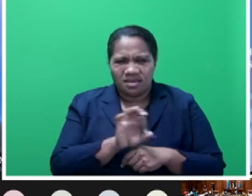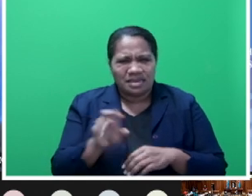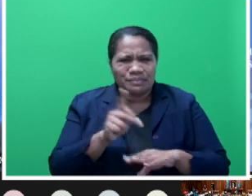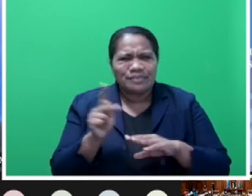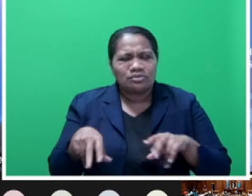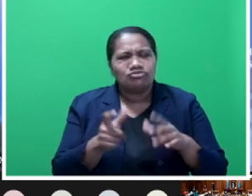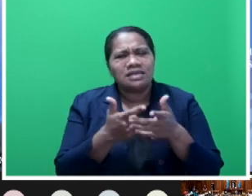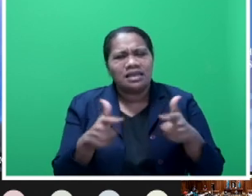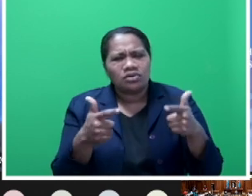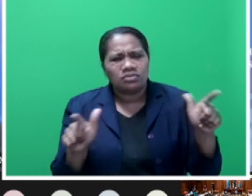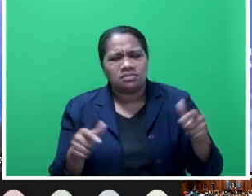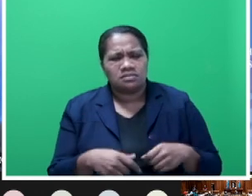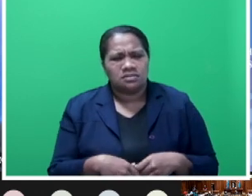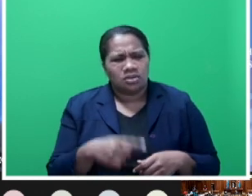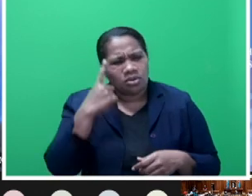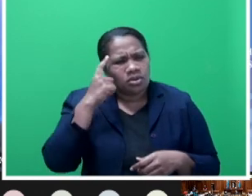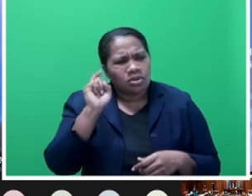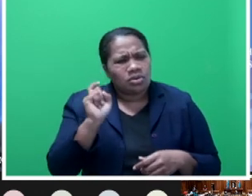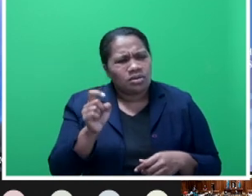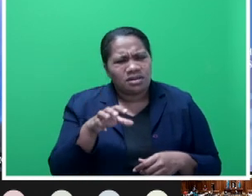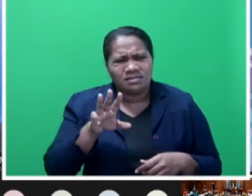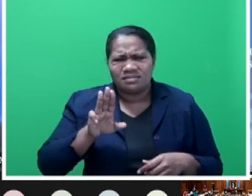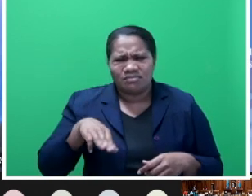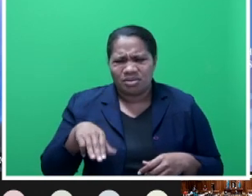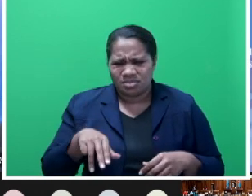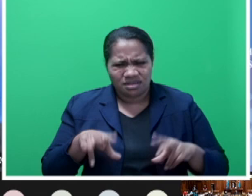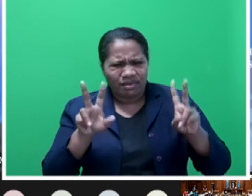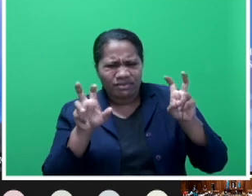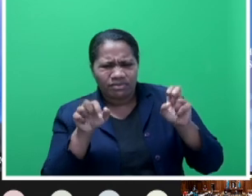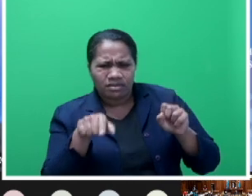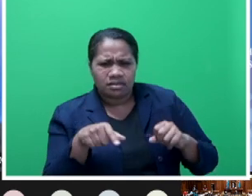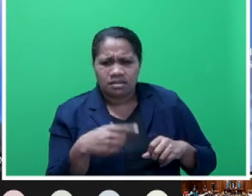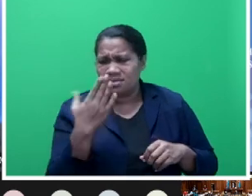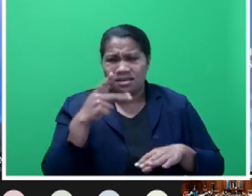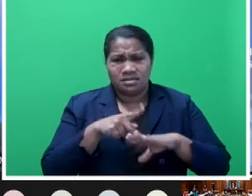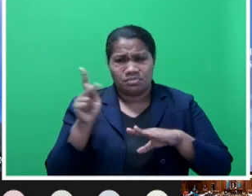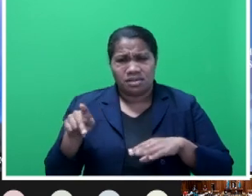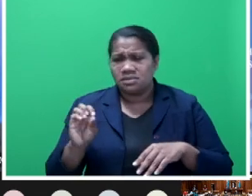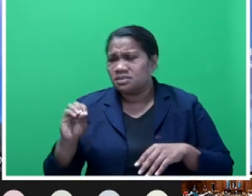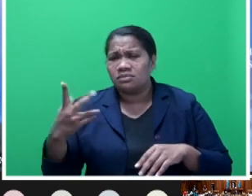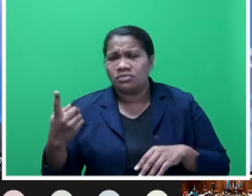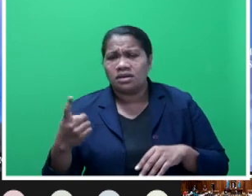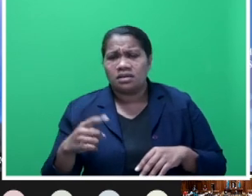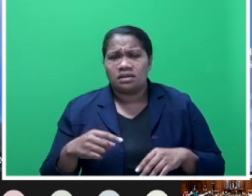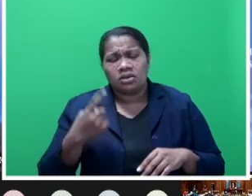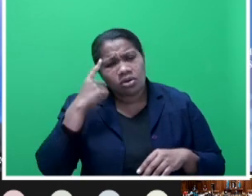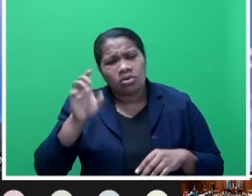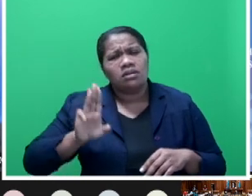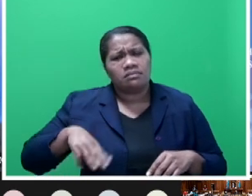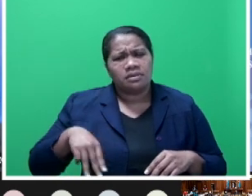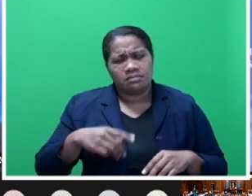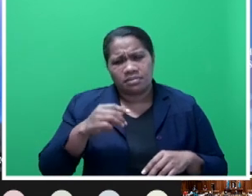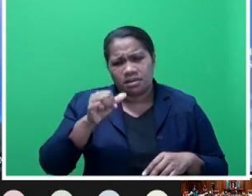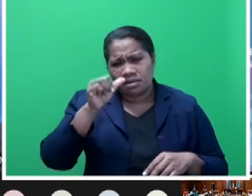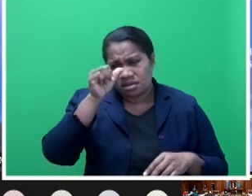calling members imbeciles. I recall in the last parliament, somebody called a member idiot and was taken out of parliament for